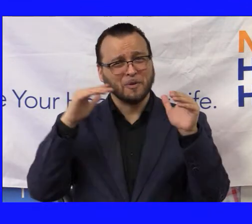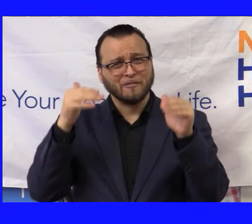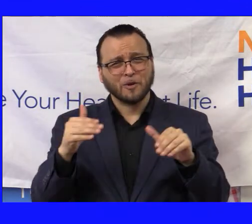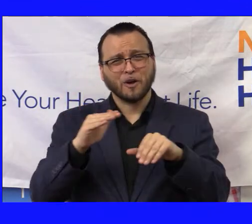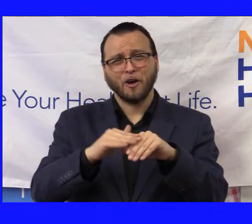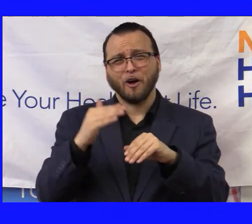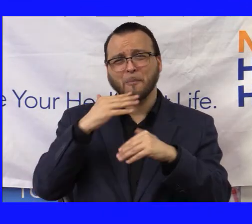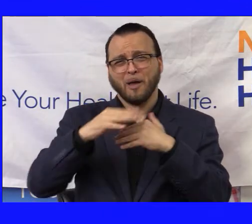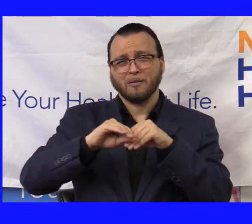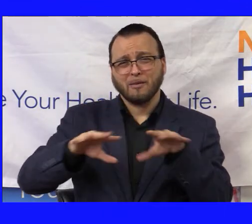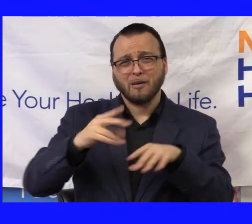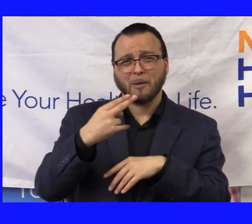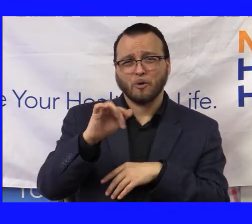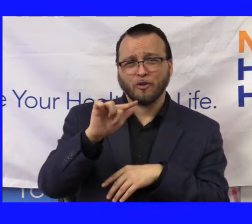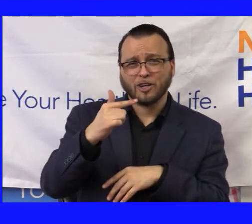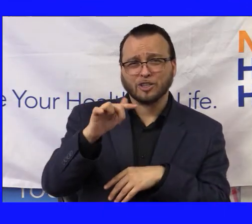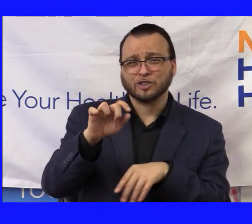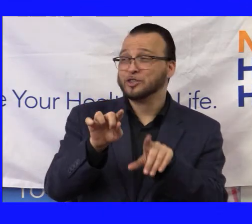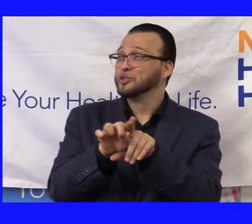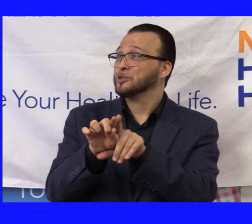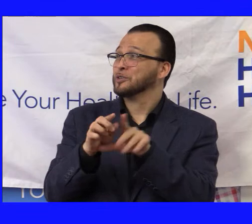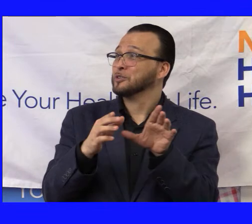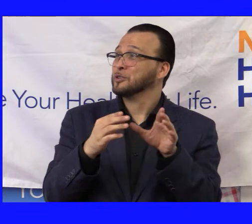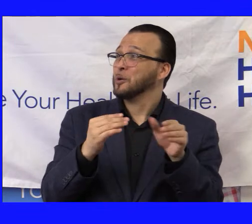and move into eclampsia.